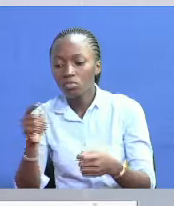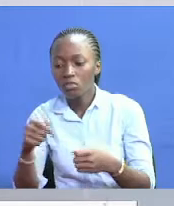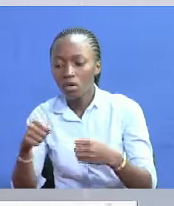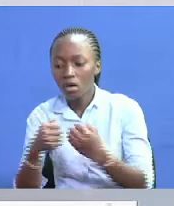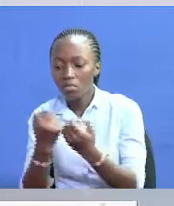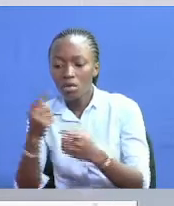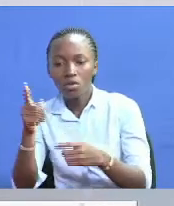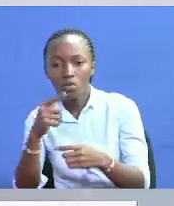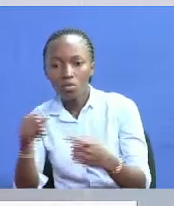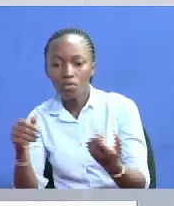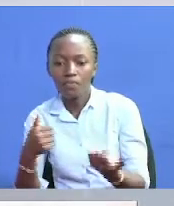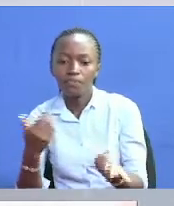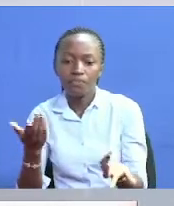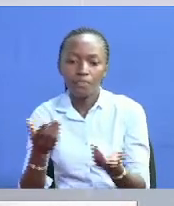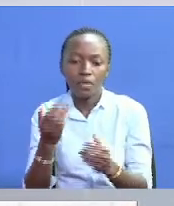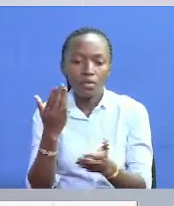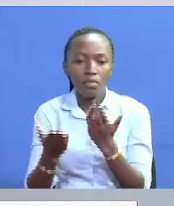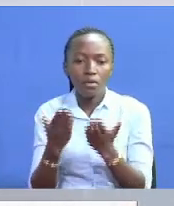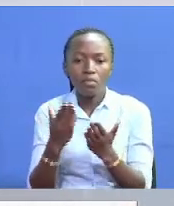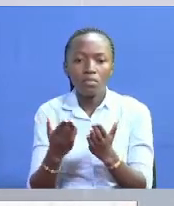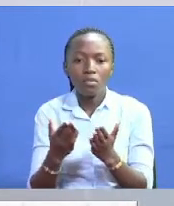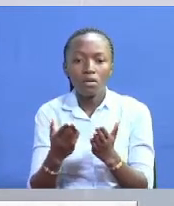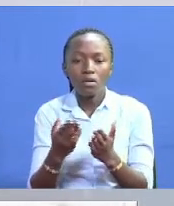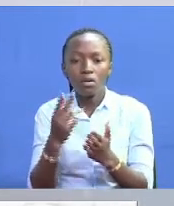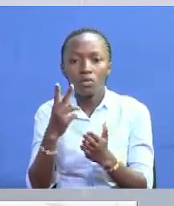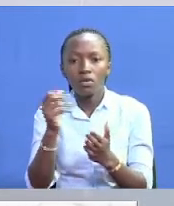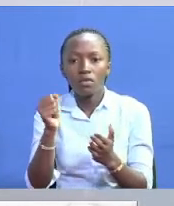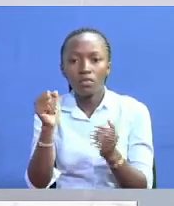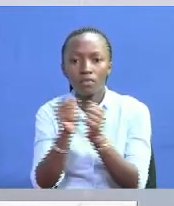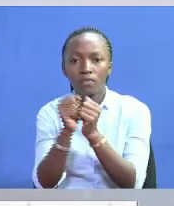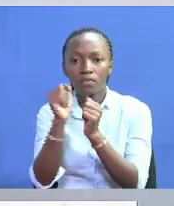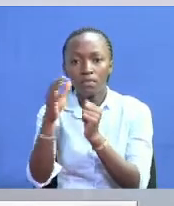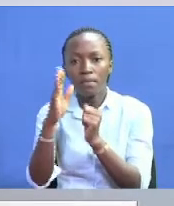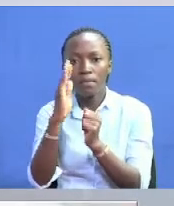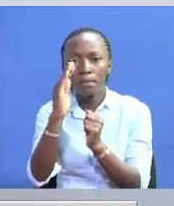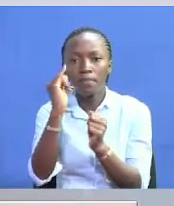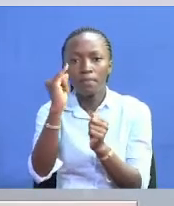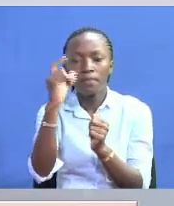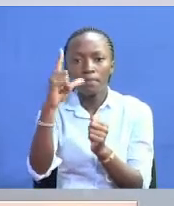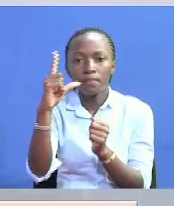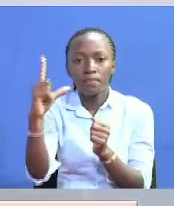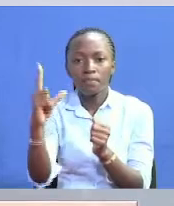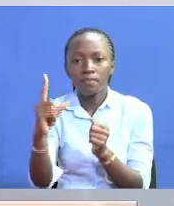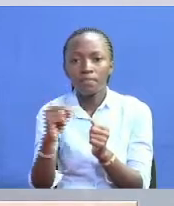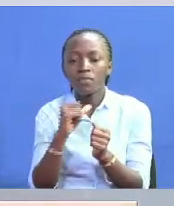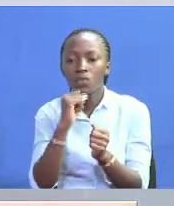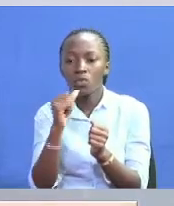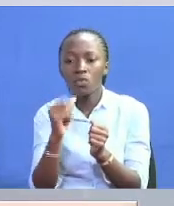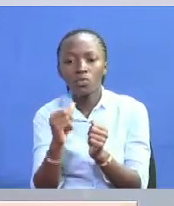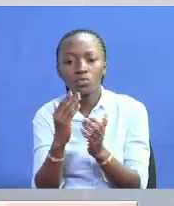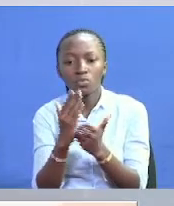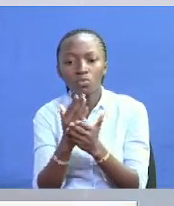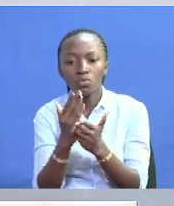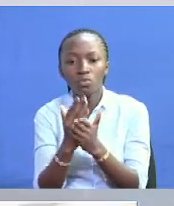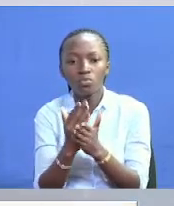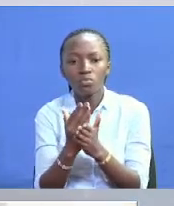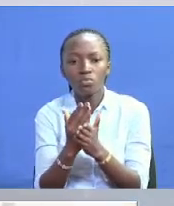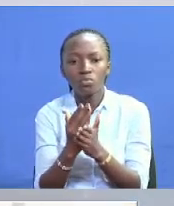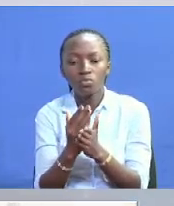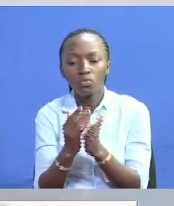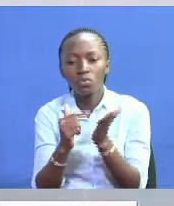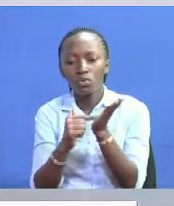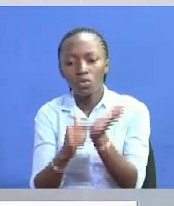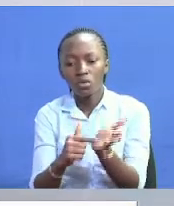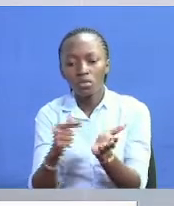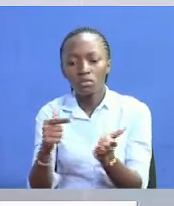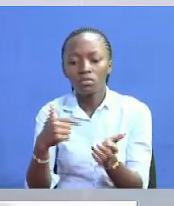way representing what really our electorates need. So have you gone ahead to be